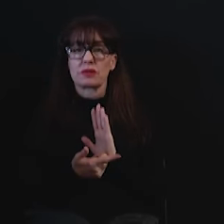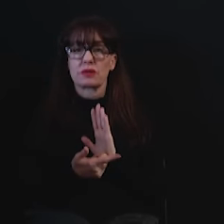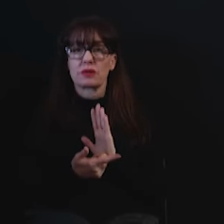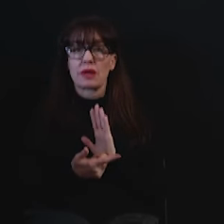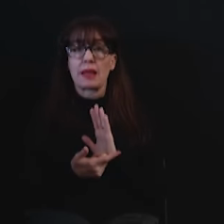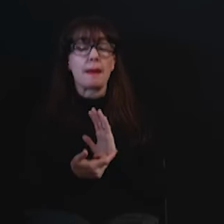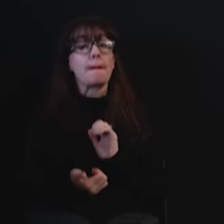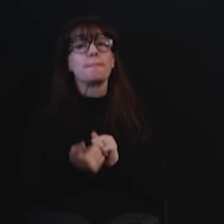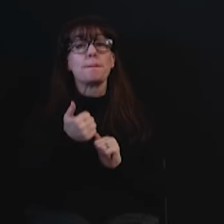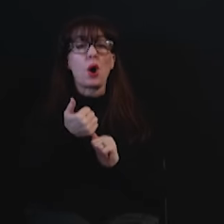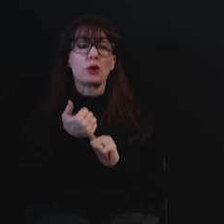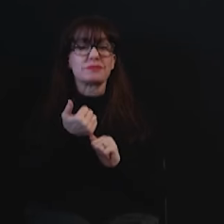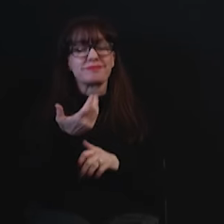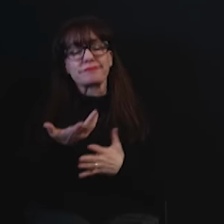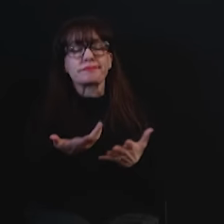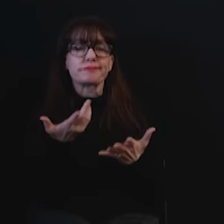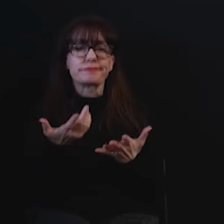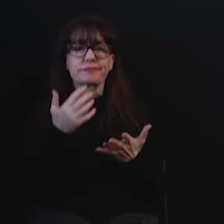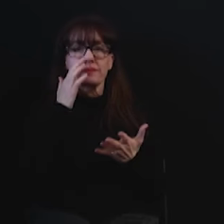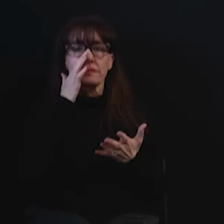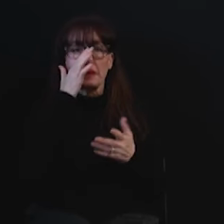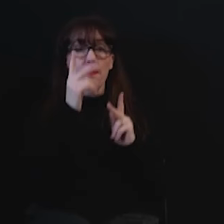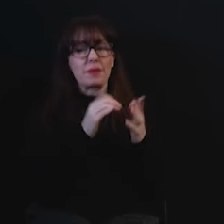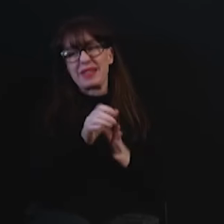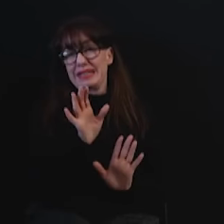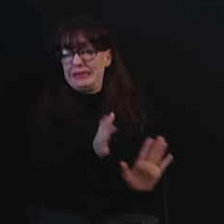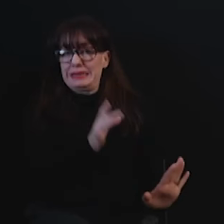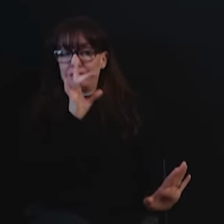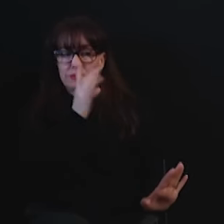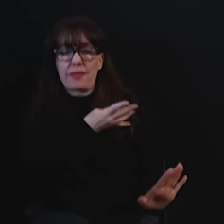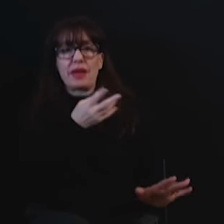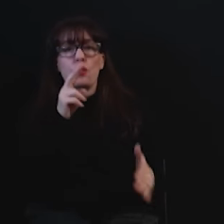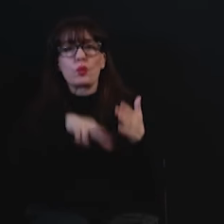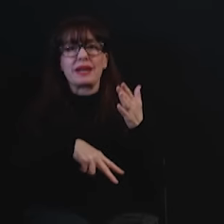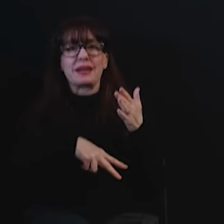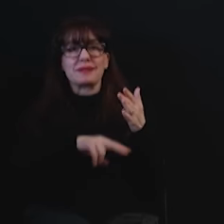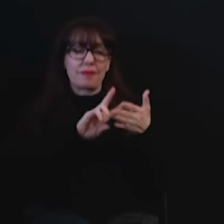Most of the time, people shy away from that because they read it backwards.